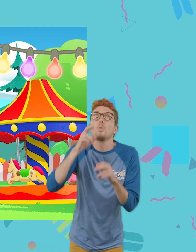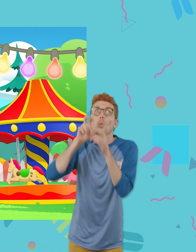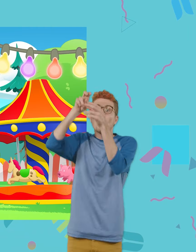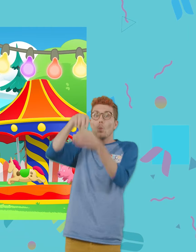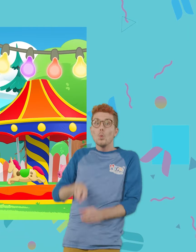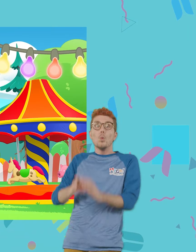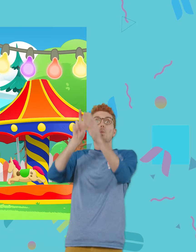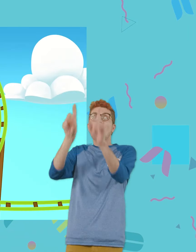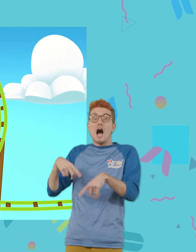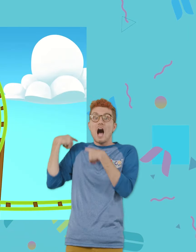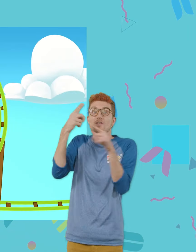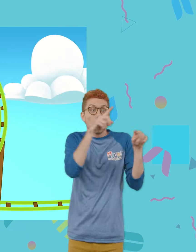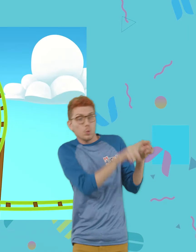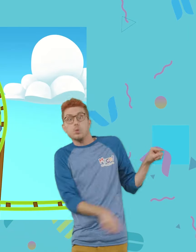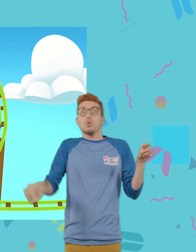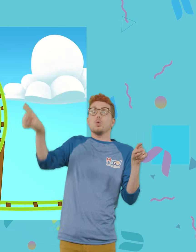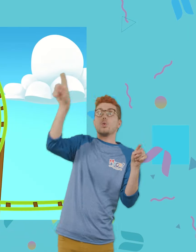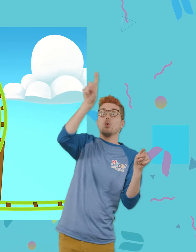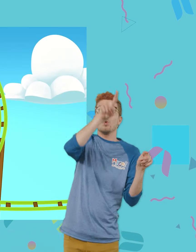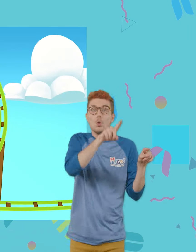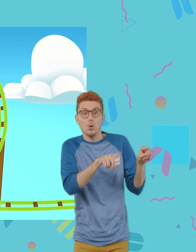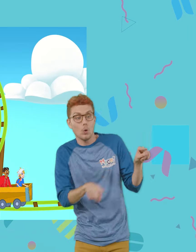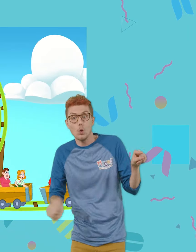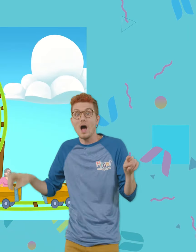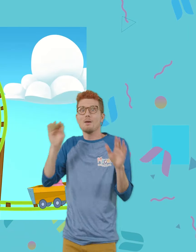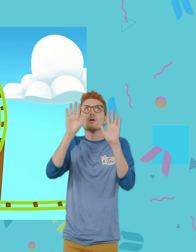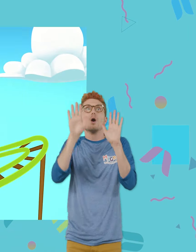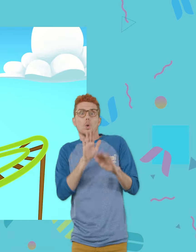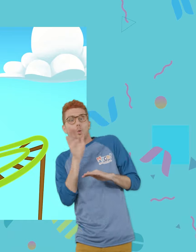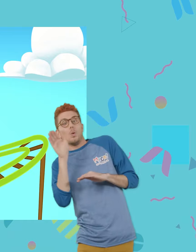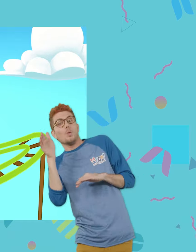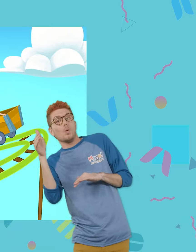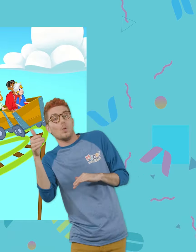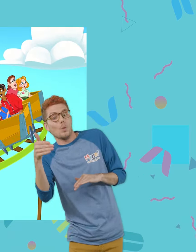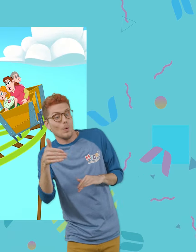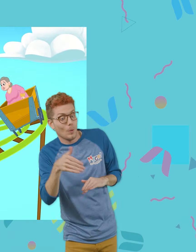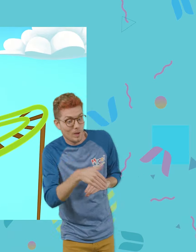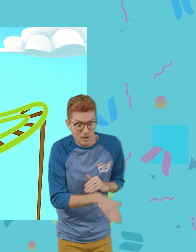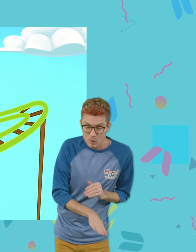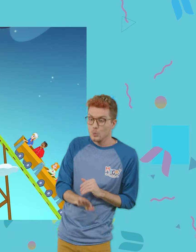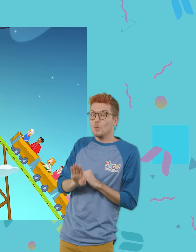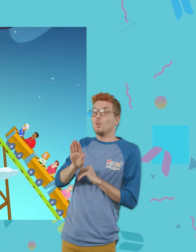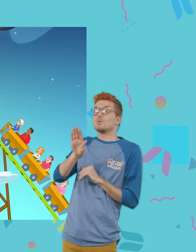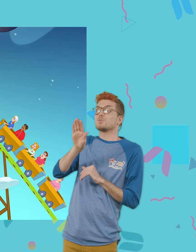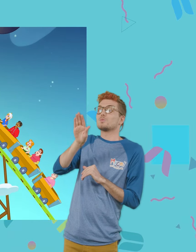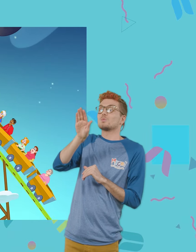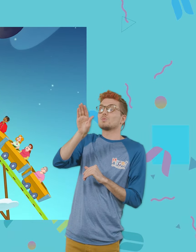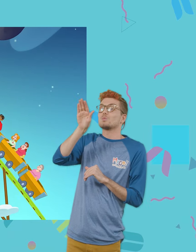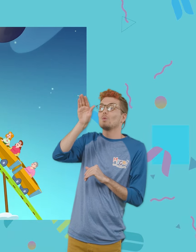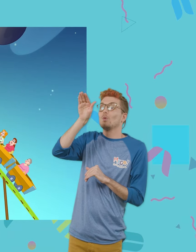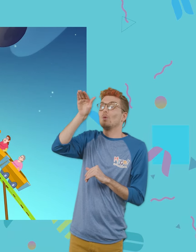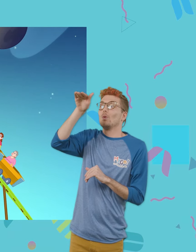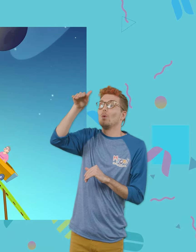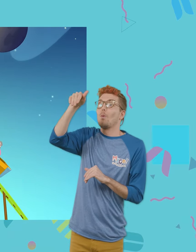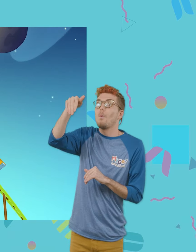Awesome and turns. And it goes